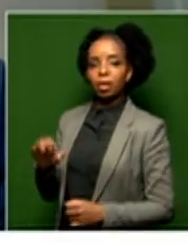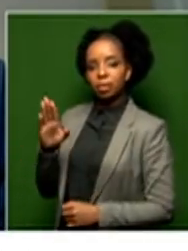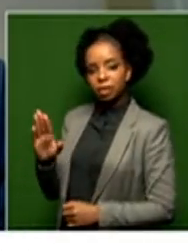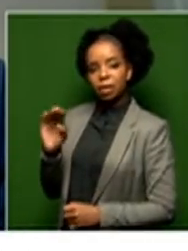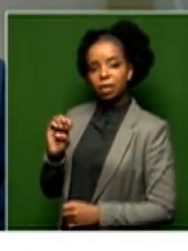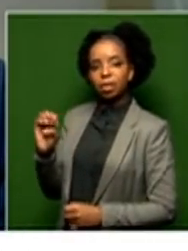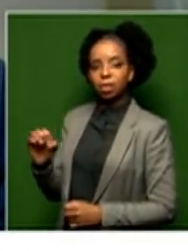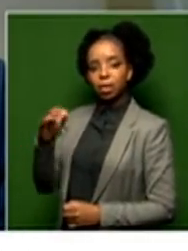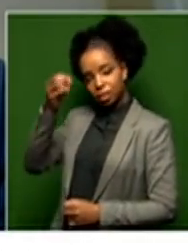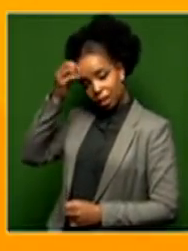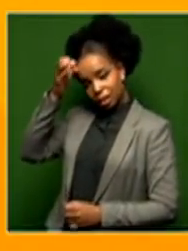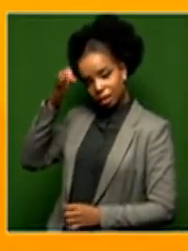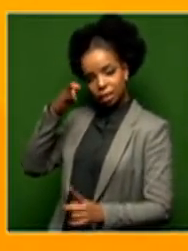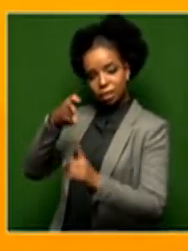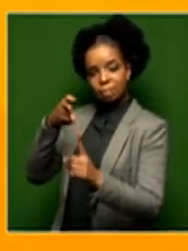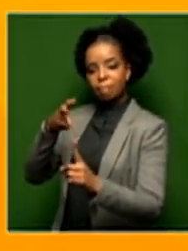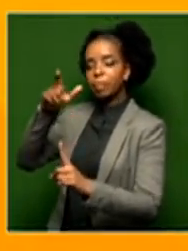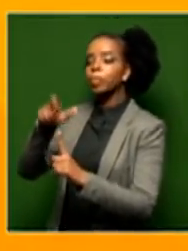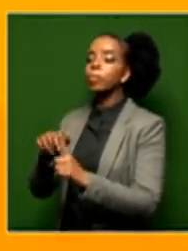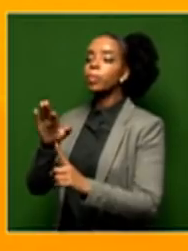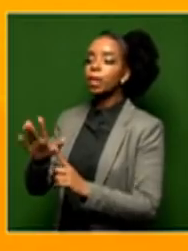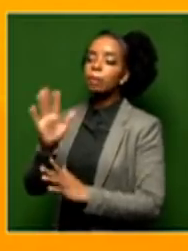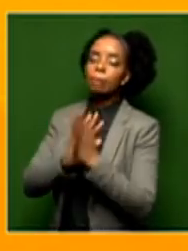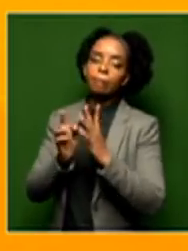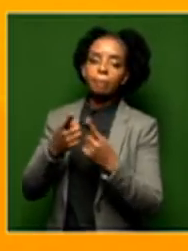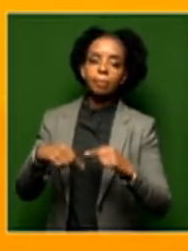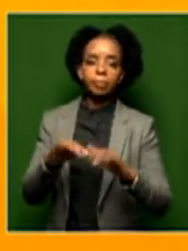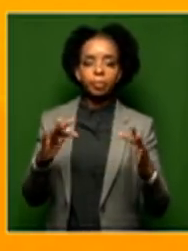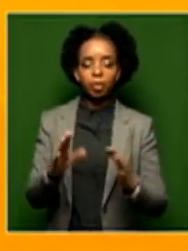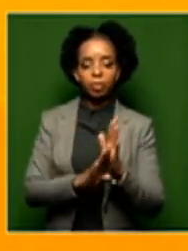Intelligence, talking to us about government's plans to improve power capacity. Let's take a break.